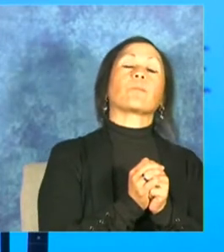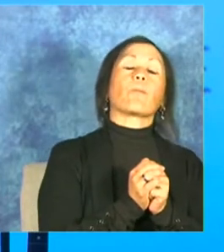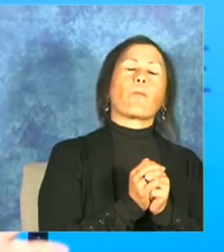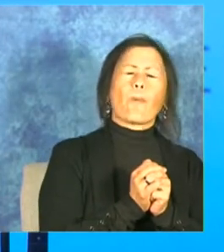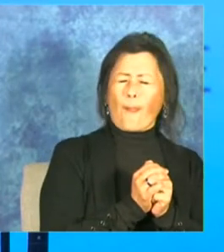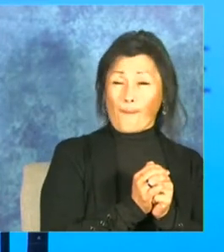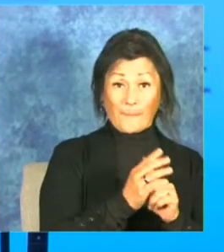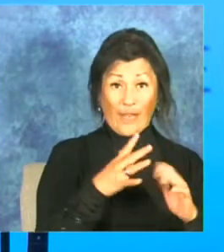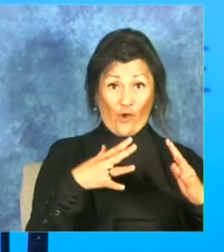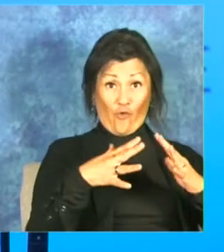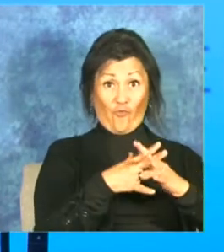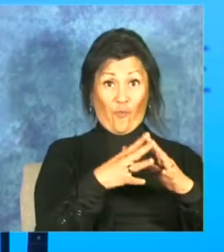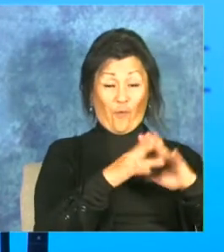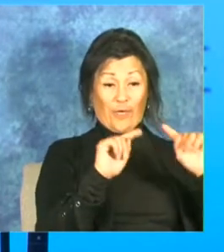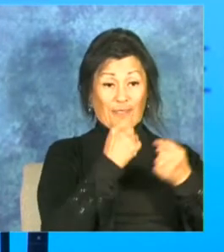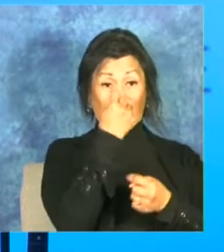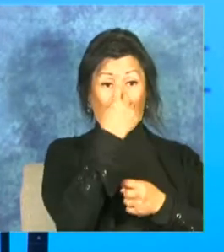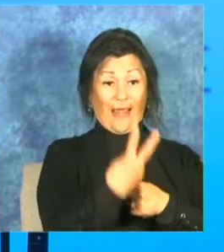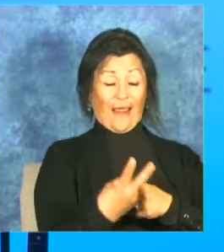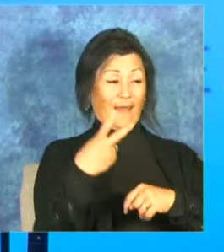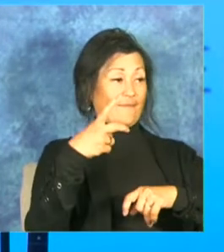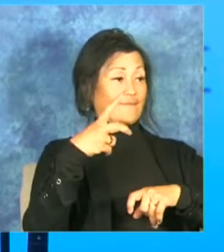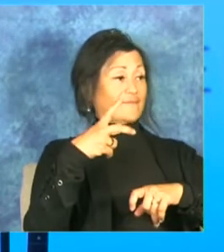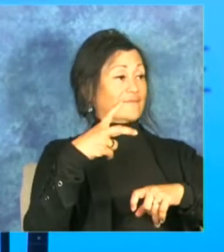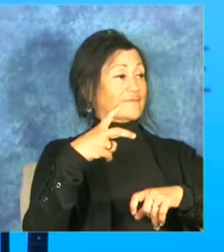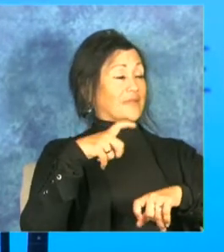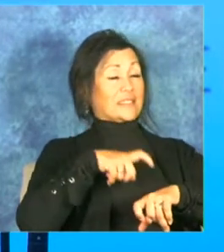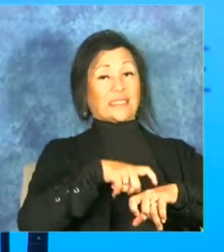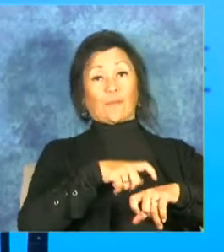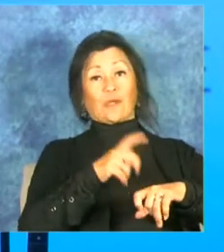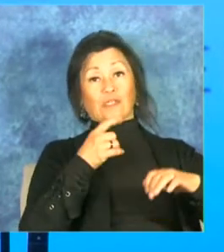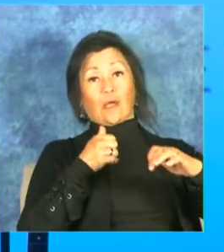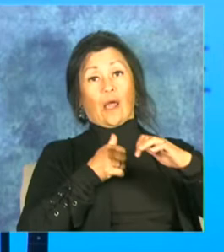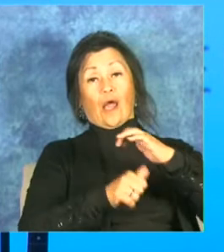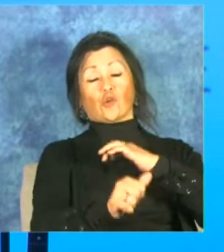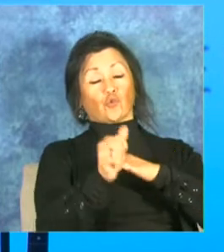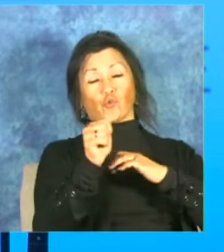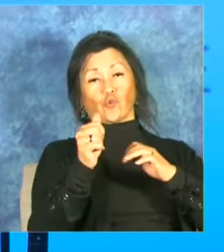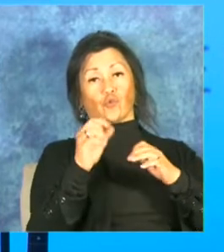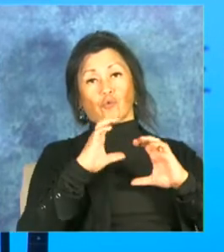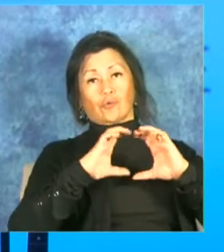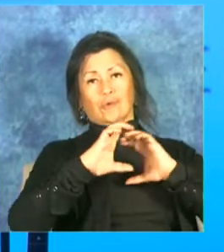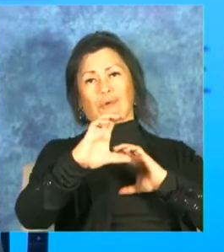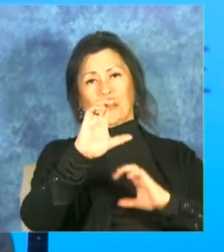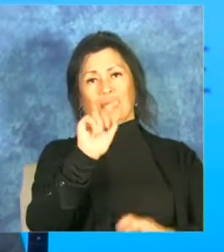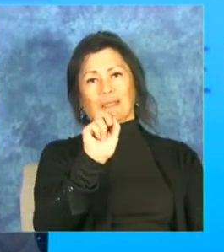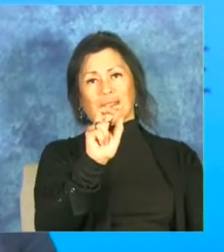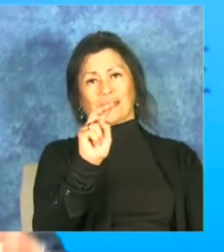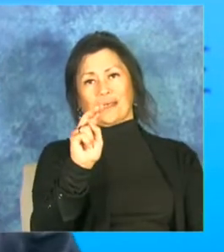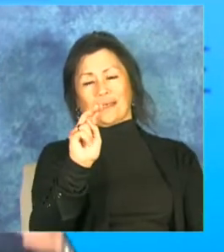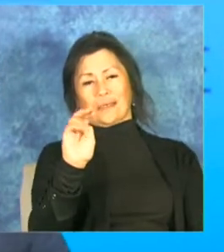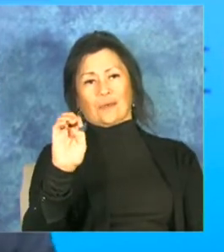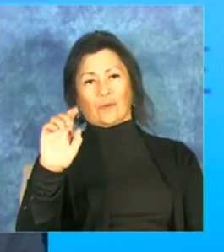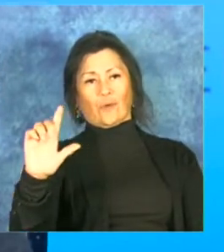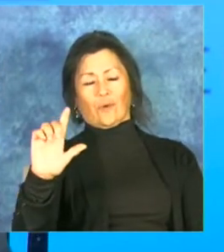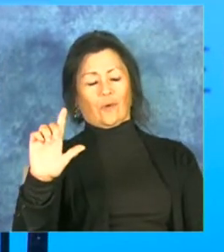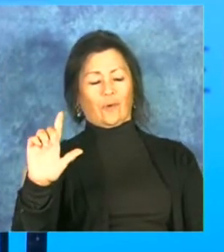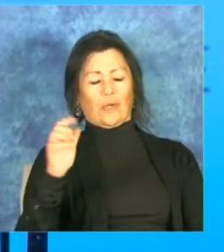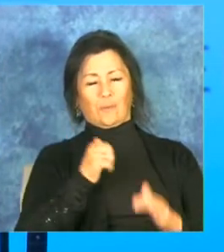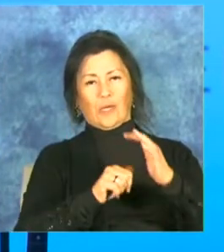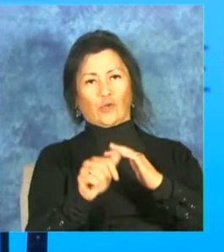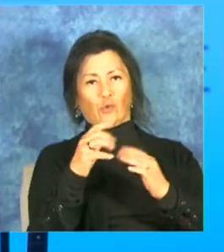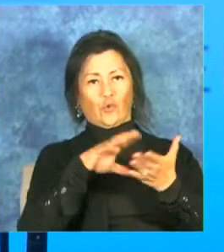You know, when our football team at halftime went under the tunnel, which was under the opposing team's student section, well, entire section